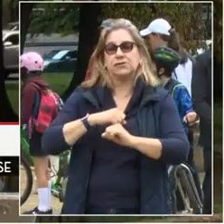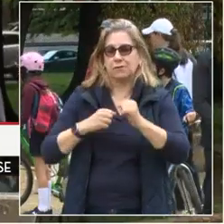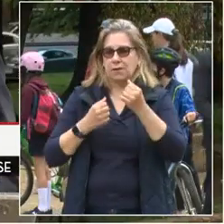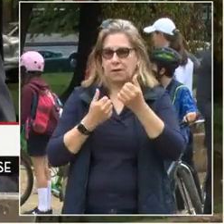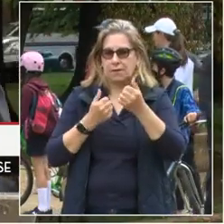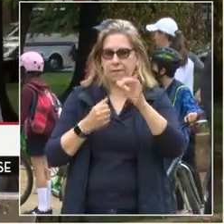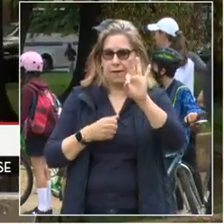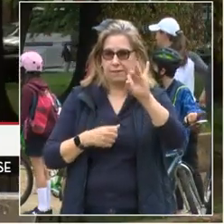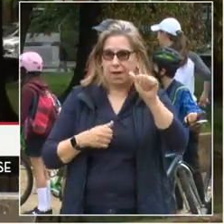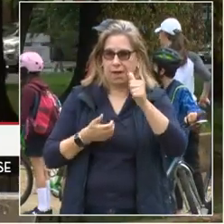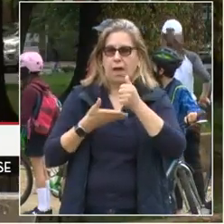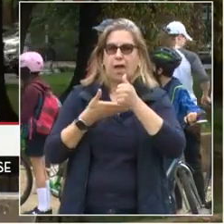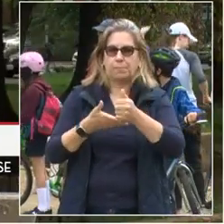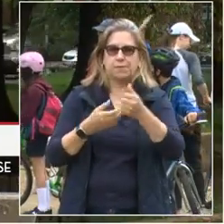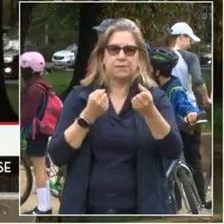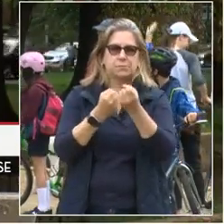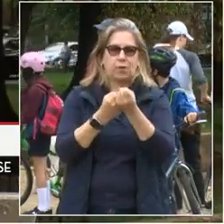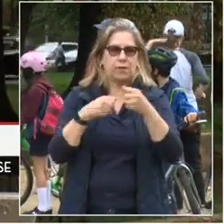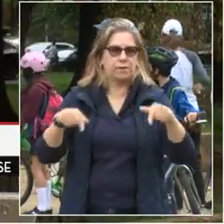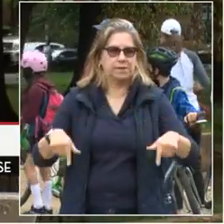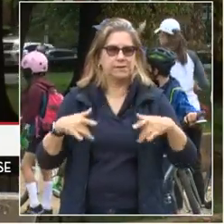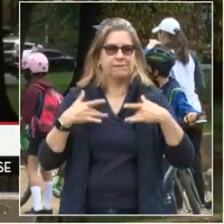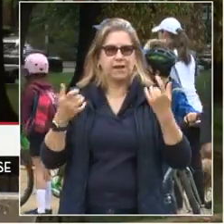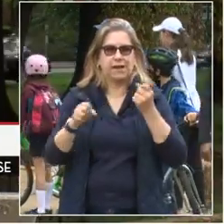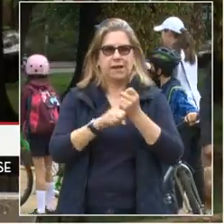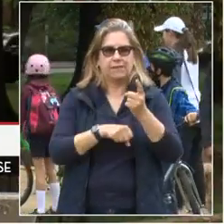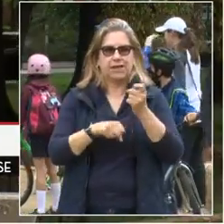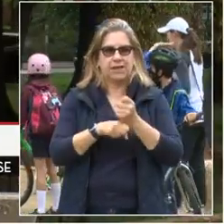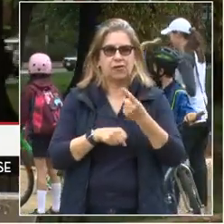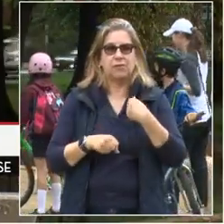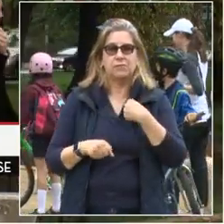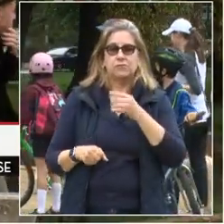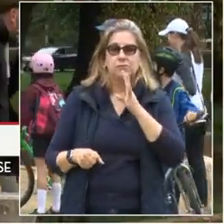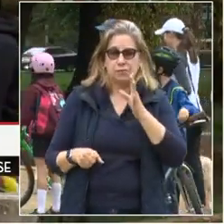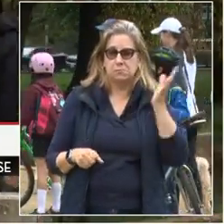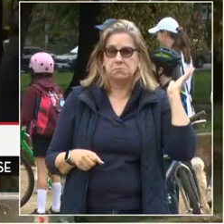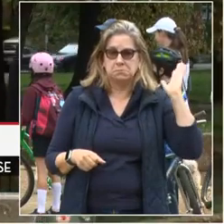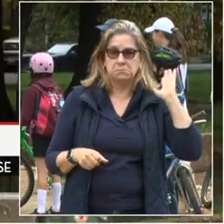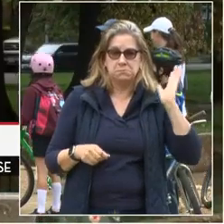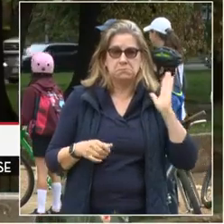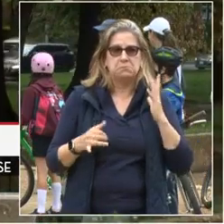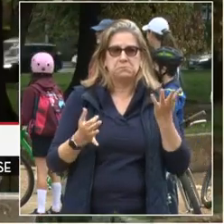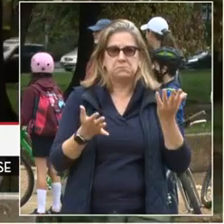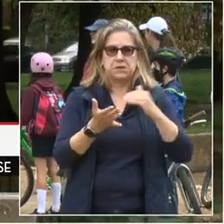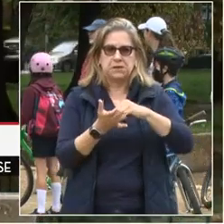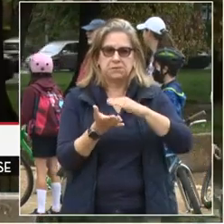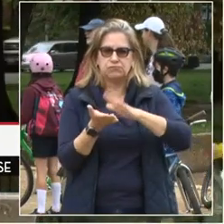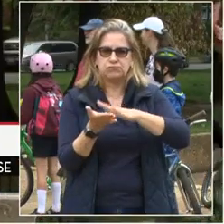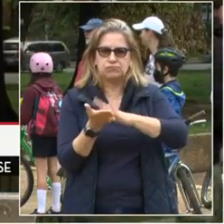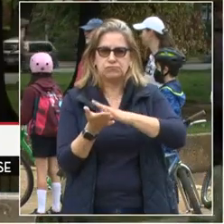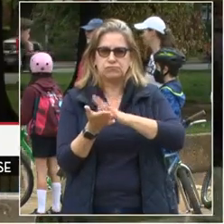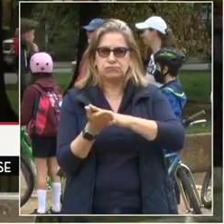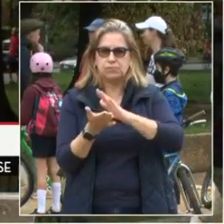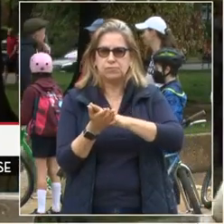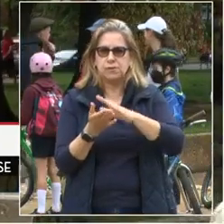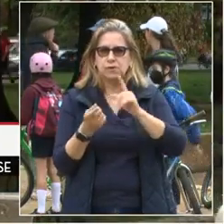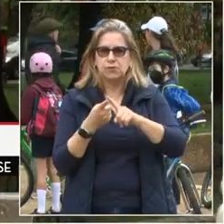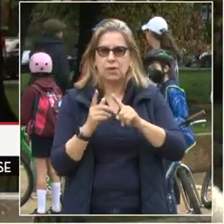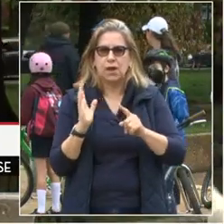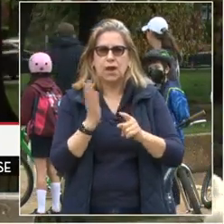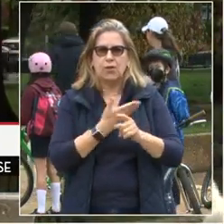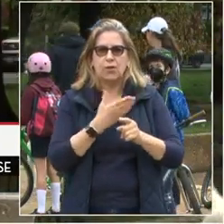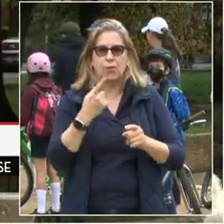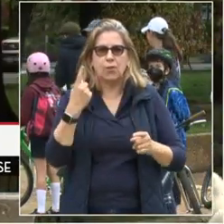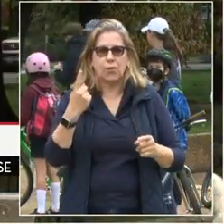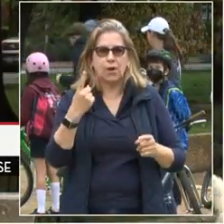We're really grateful for them. We talked about it earlier, but can you guys give a big round of applause also to our 1D commander, Commander